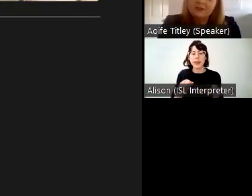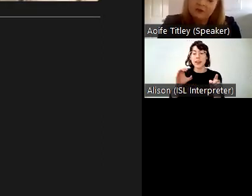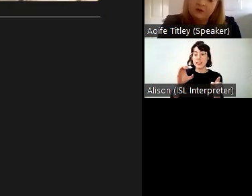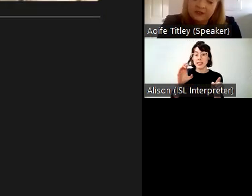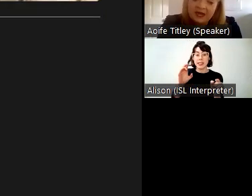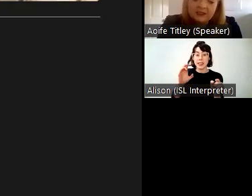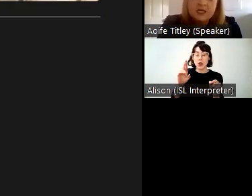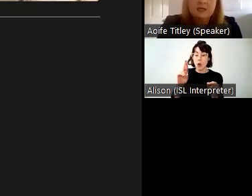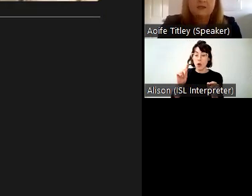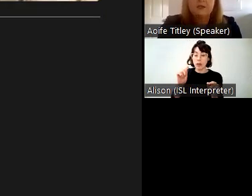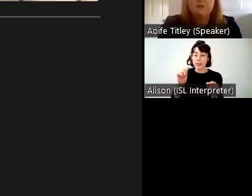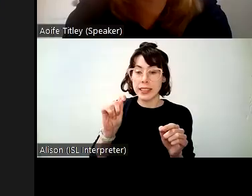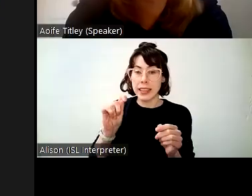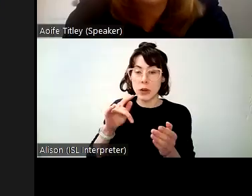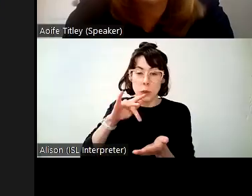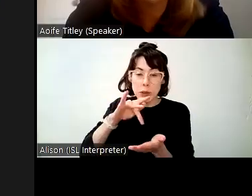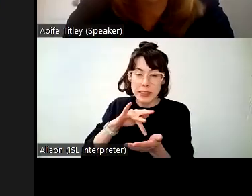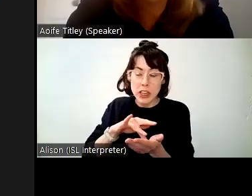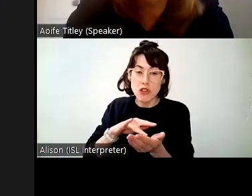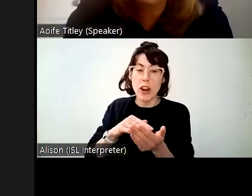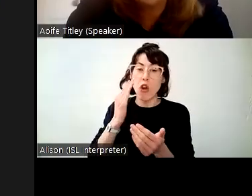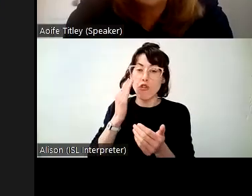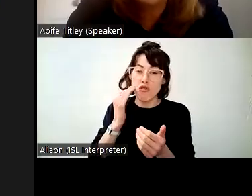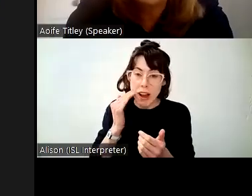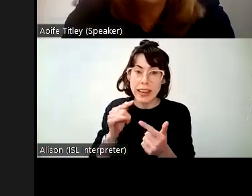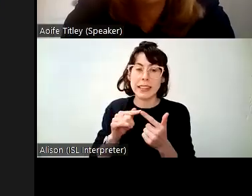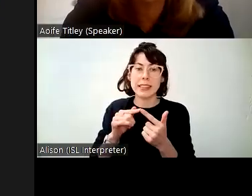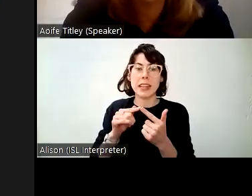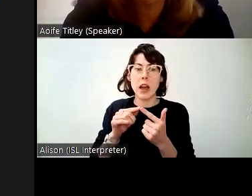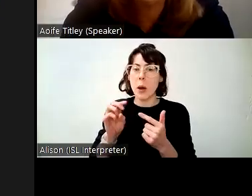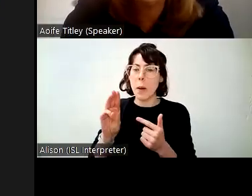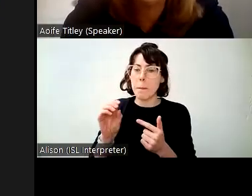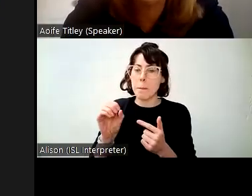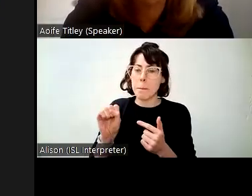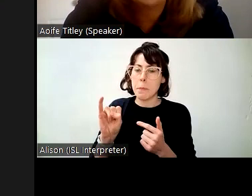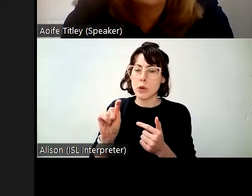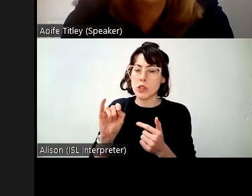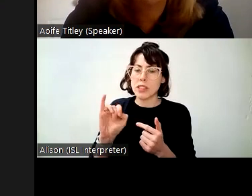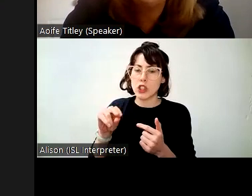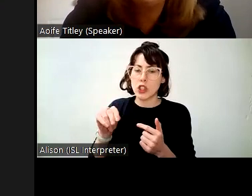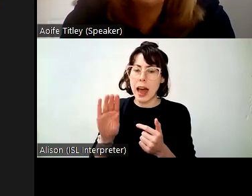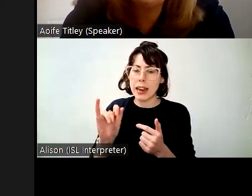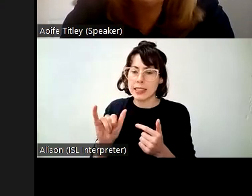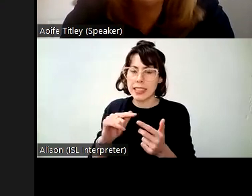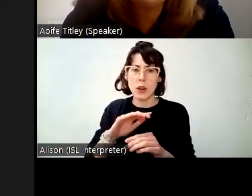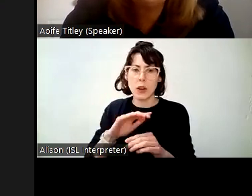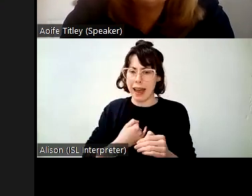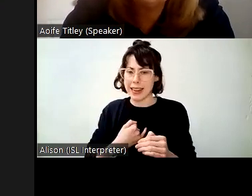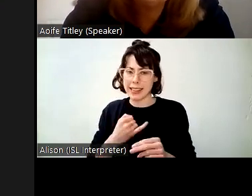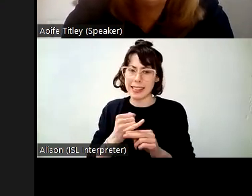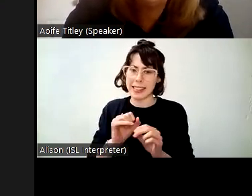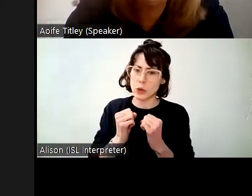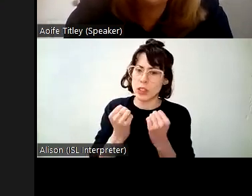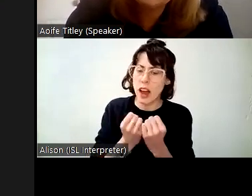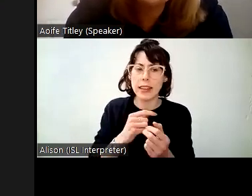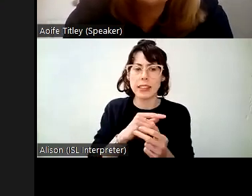it's centering criticality, it's centering reflection, it's centering positionality, it's centering stories, and it's centering action. But all of this is relevant, and I